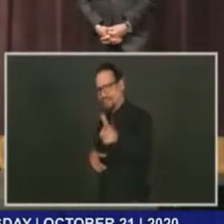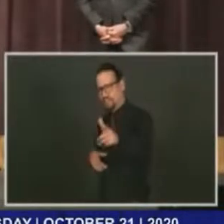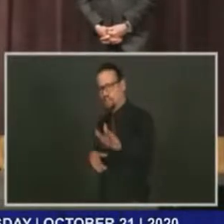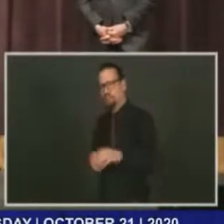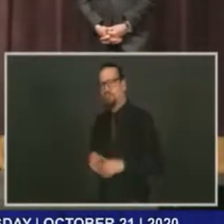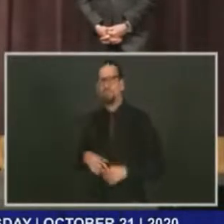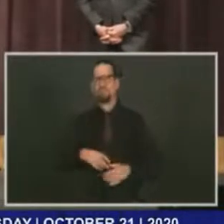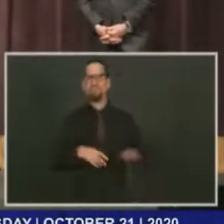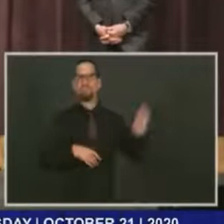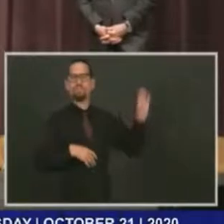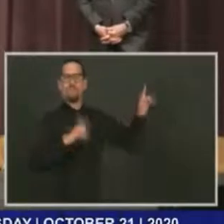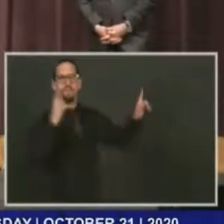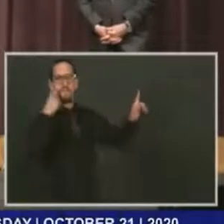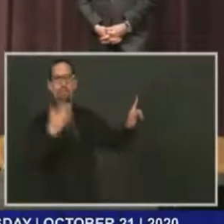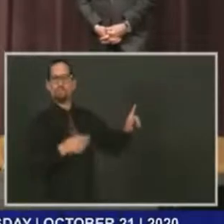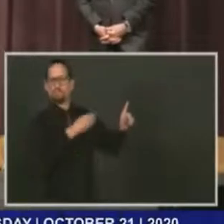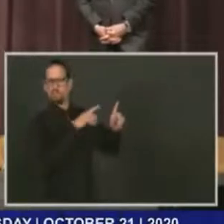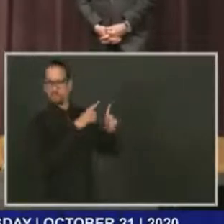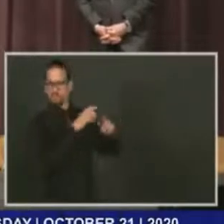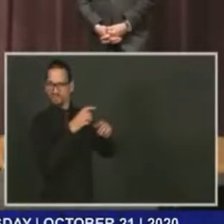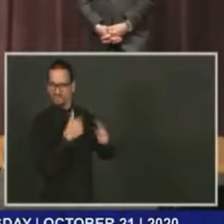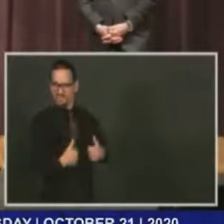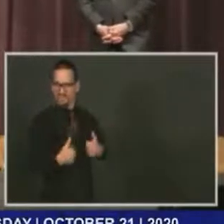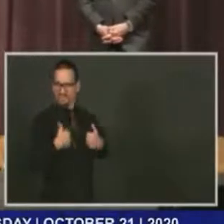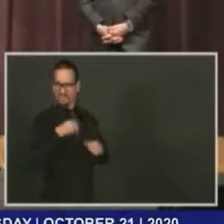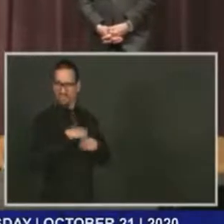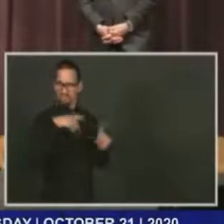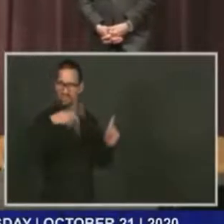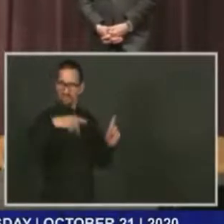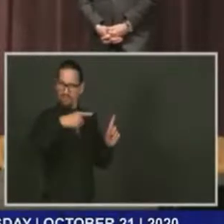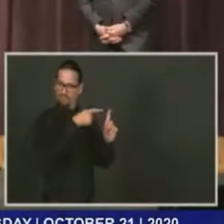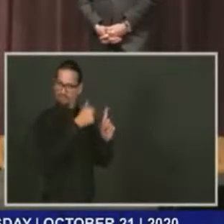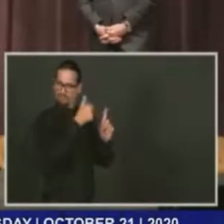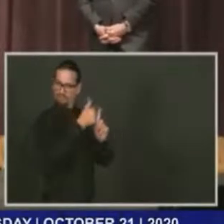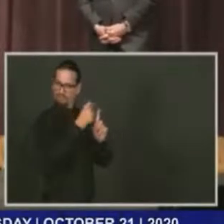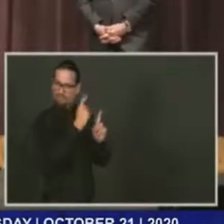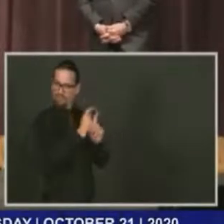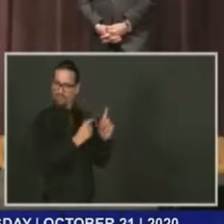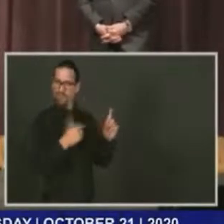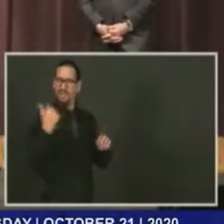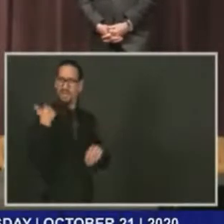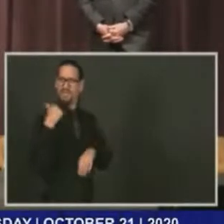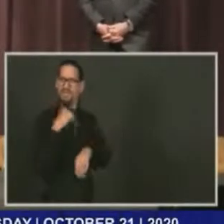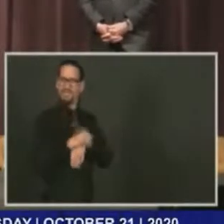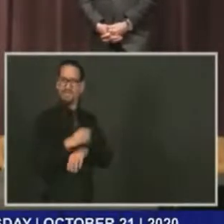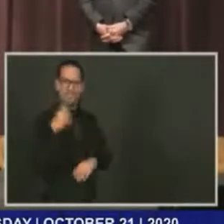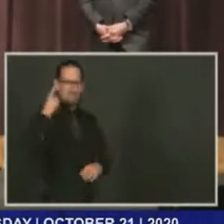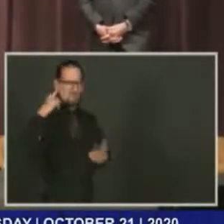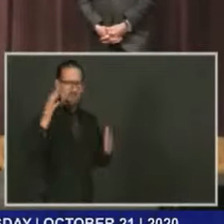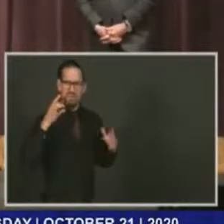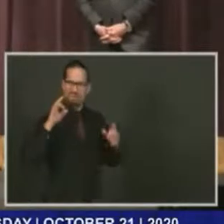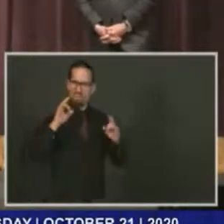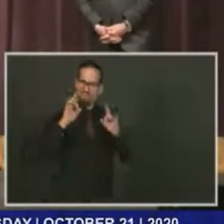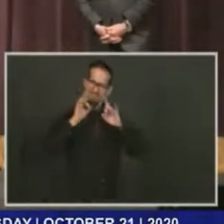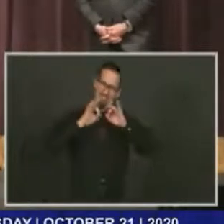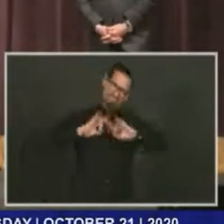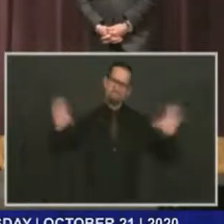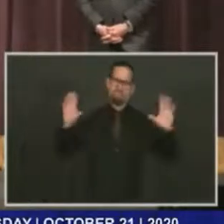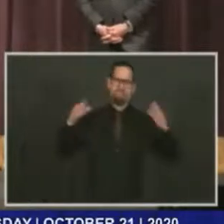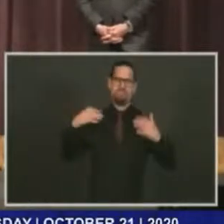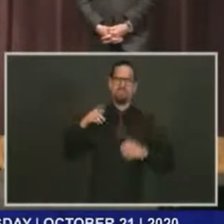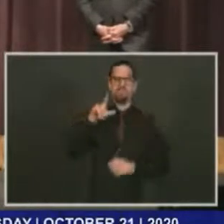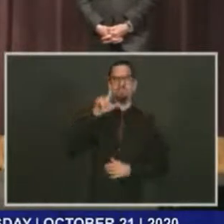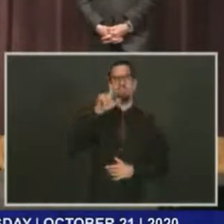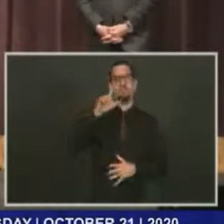governor, you're also a resident of Providence. Last night was the most violent night since the night of the riot, 21 arrested. Have you